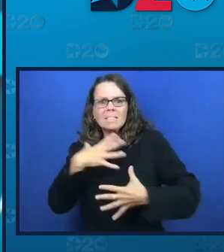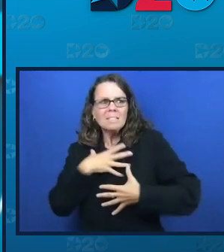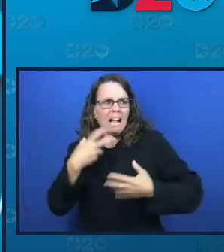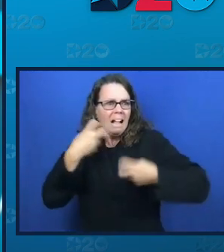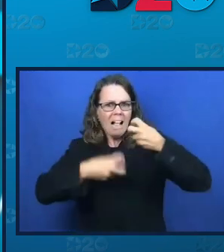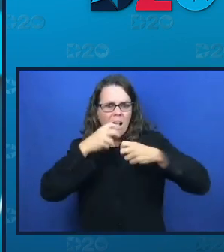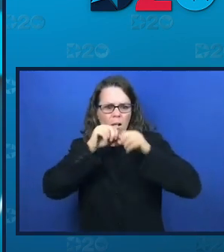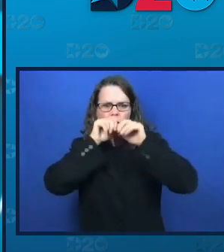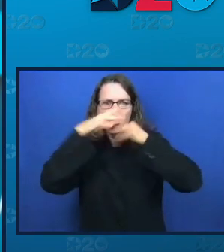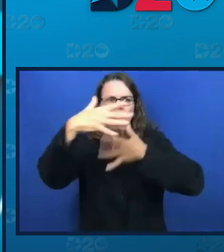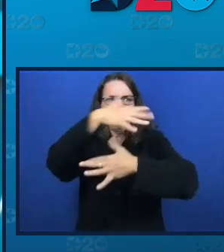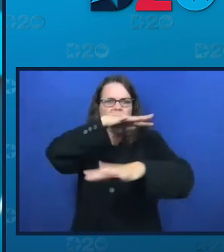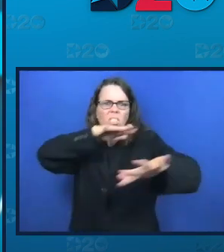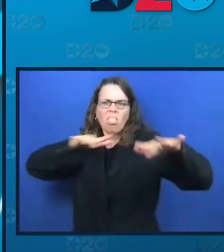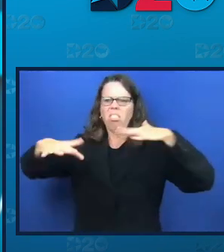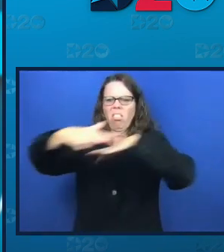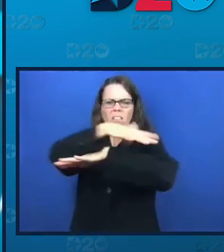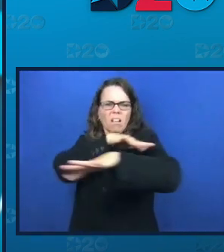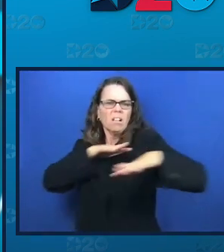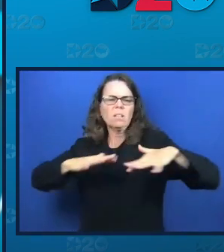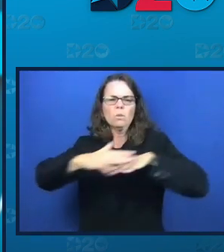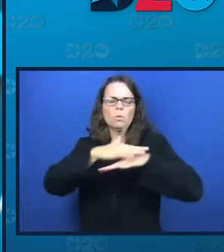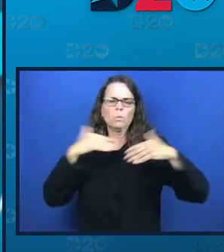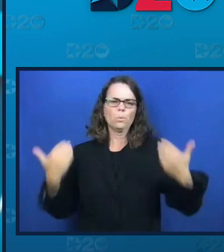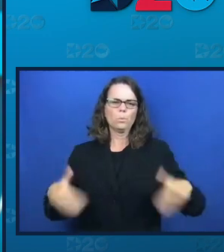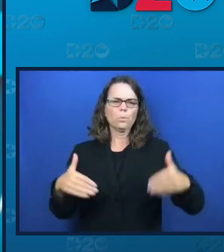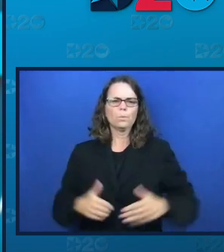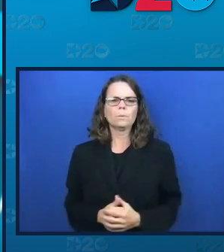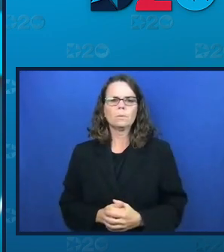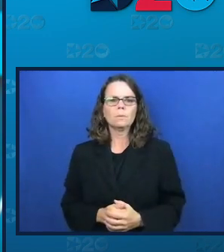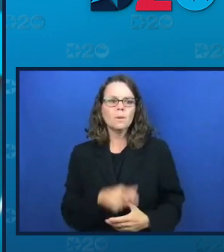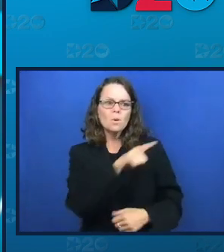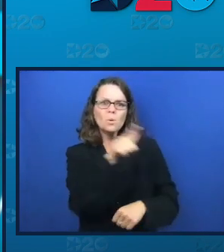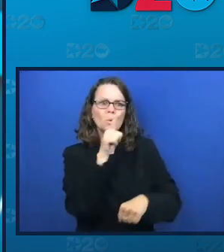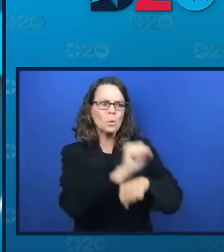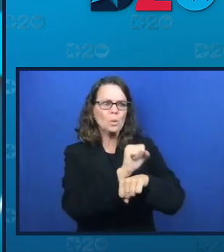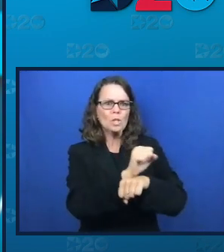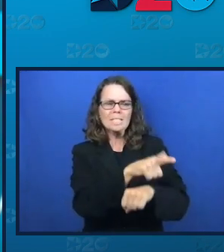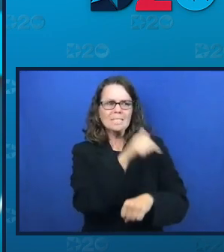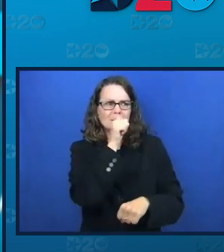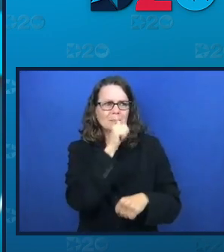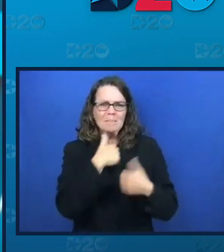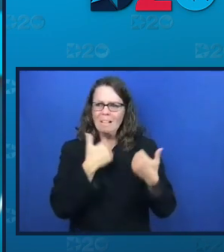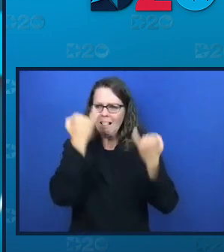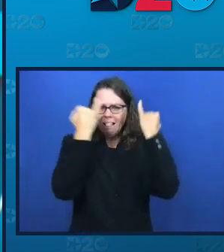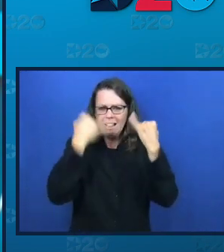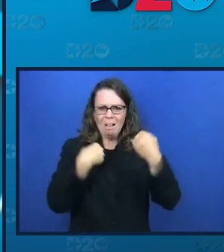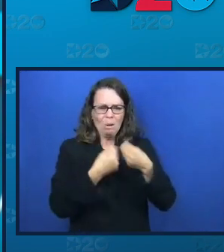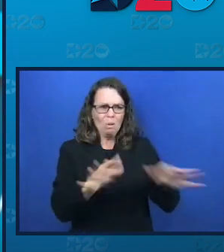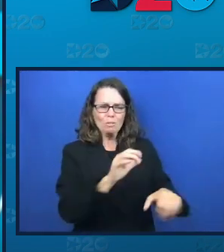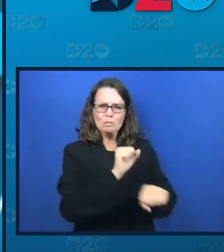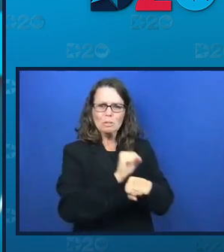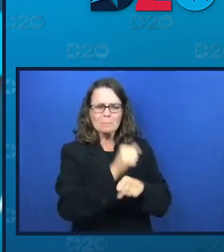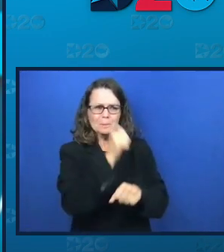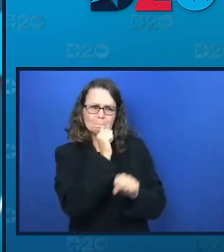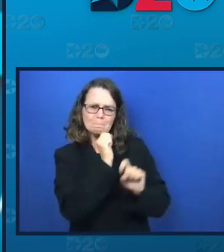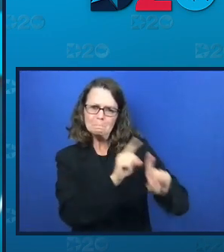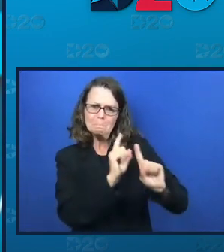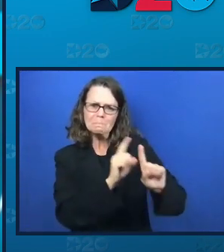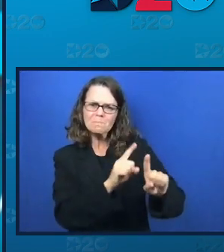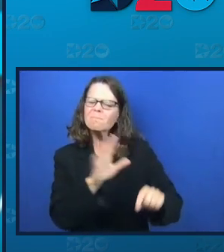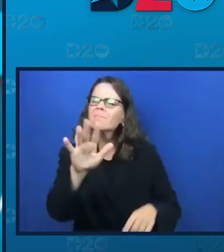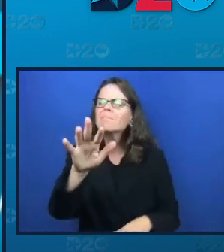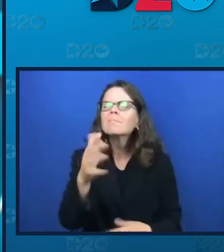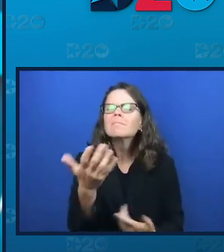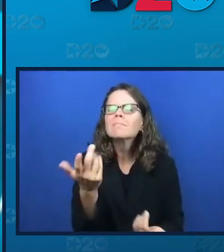afraid of losing their jobs. Each story begs this simple, fundamental question, a question that gets to